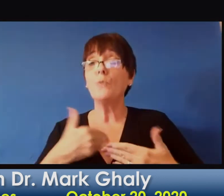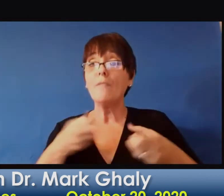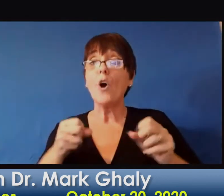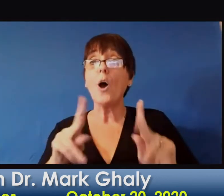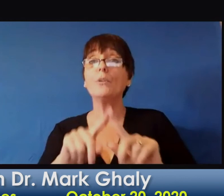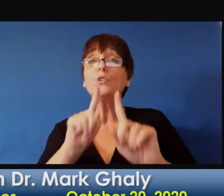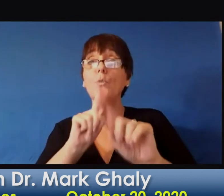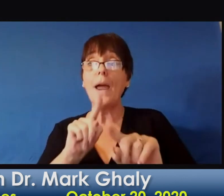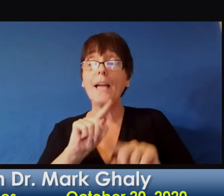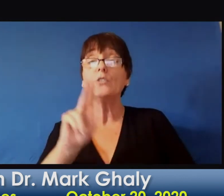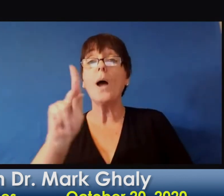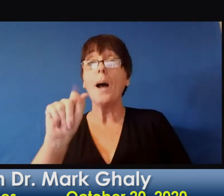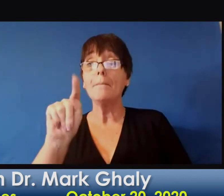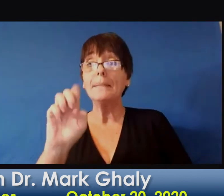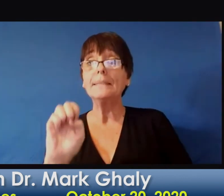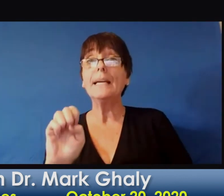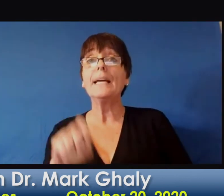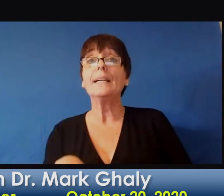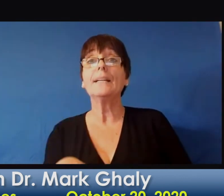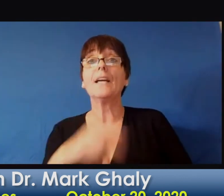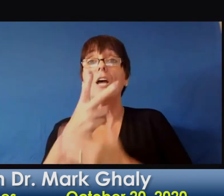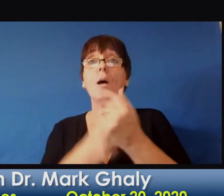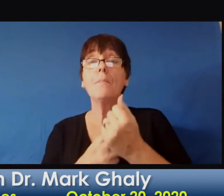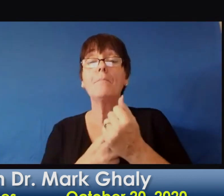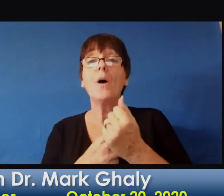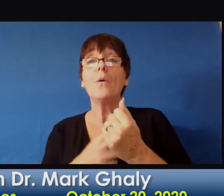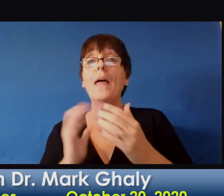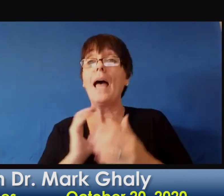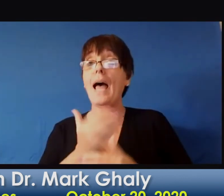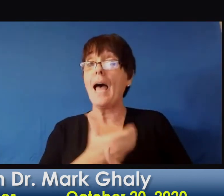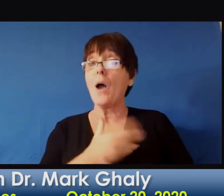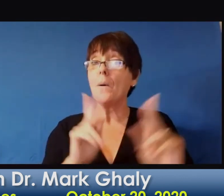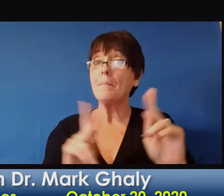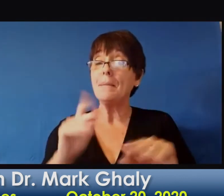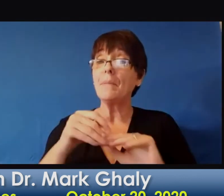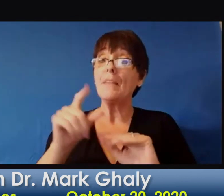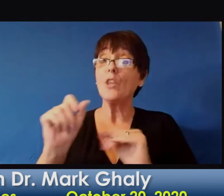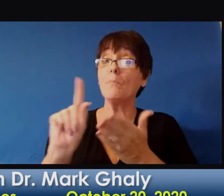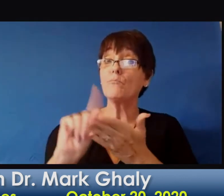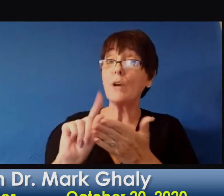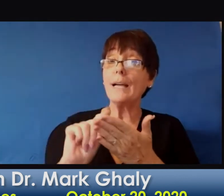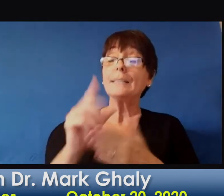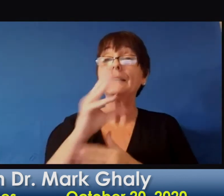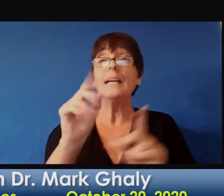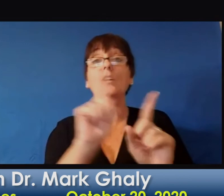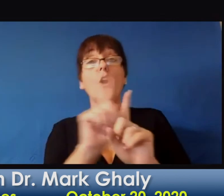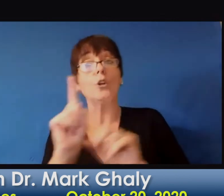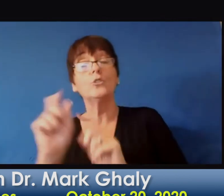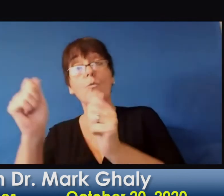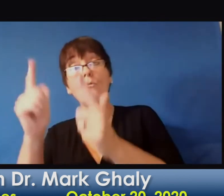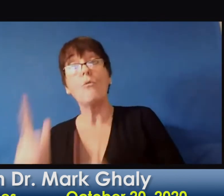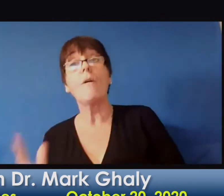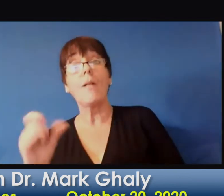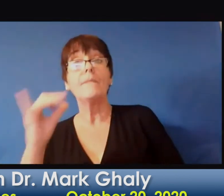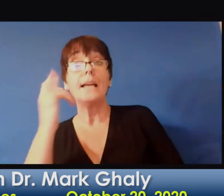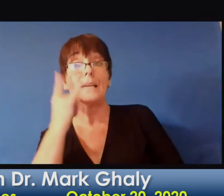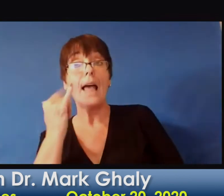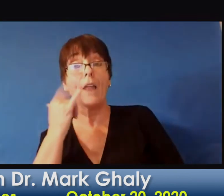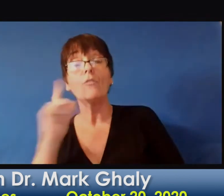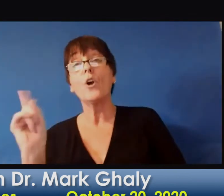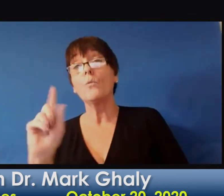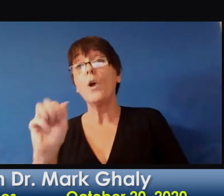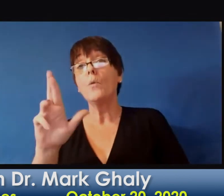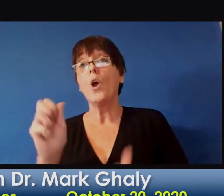and update both our colleagues at the press and all of California on where we are